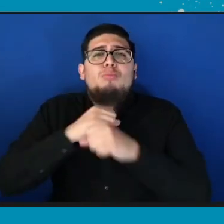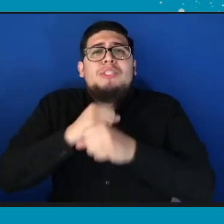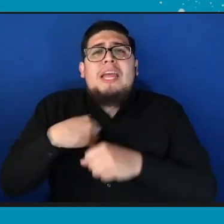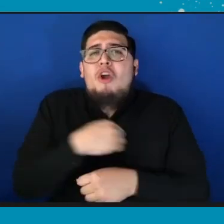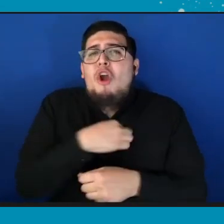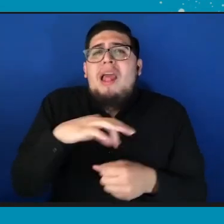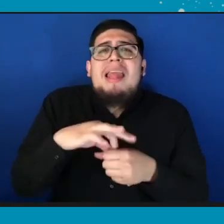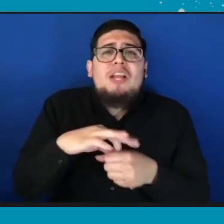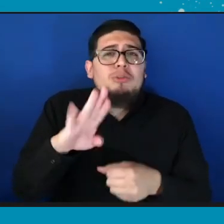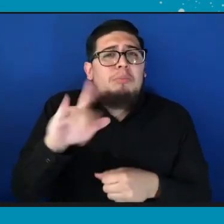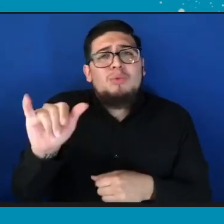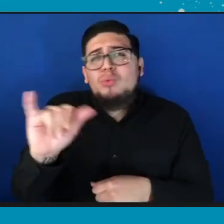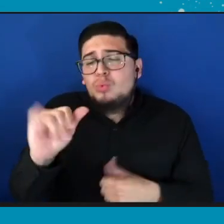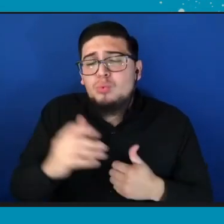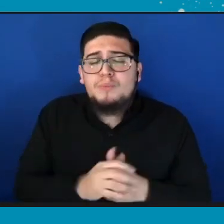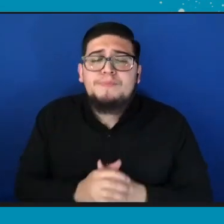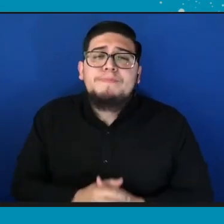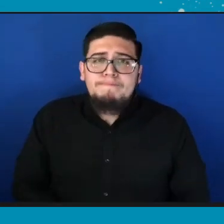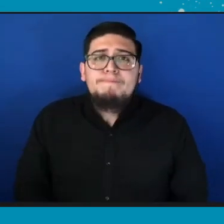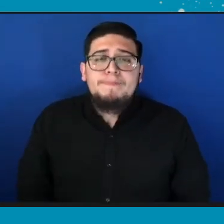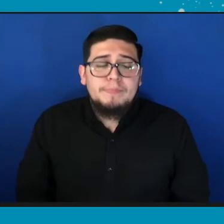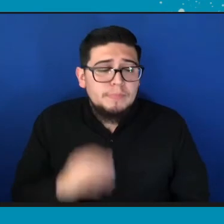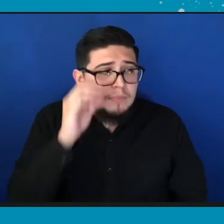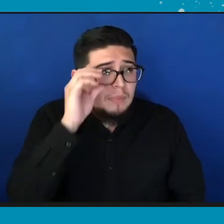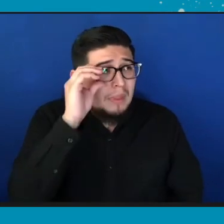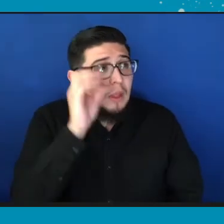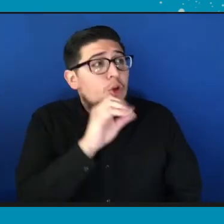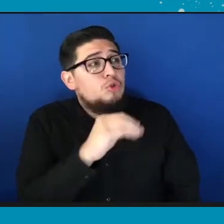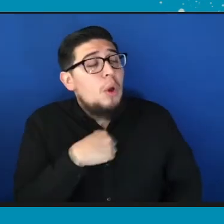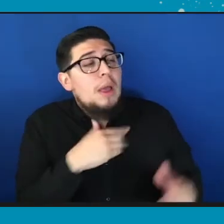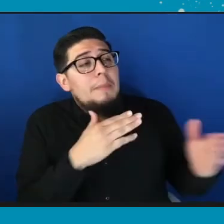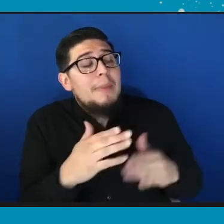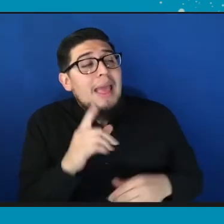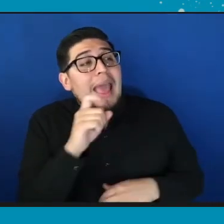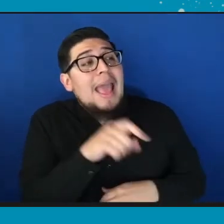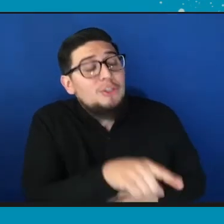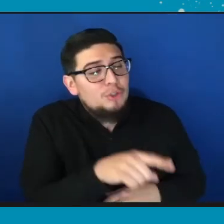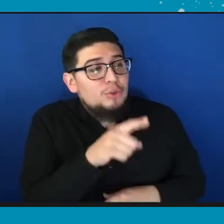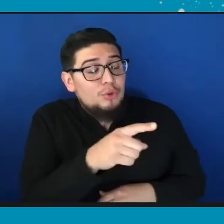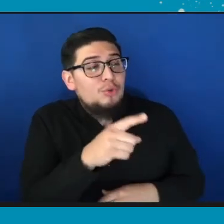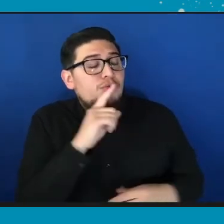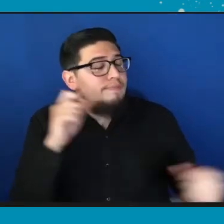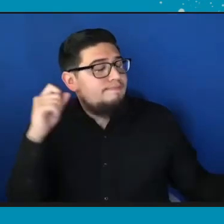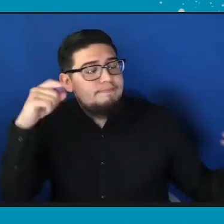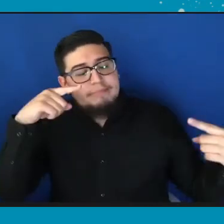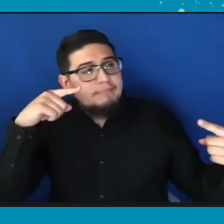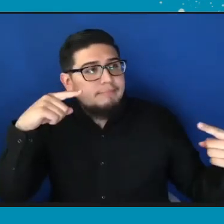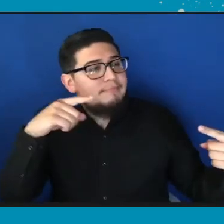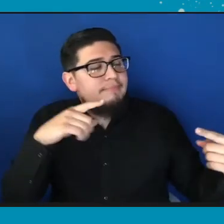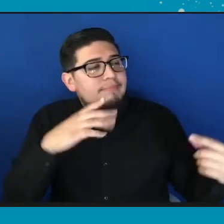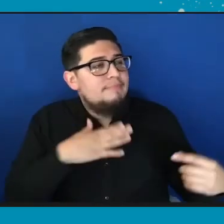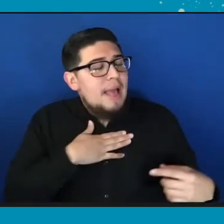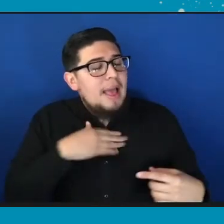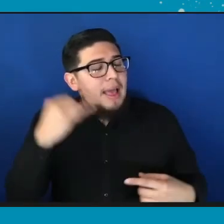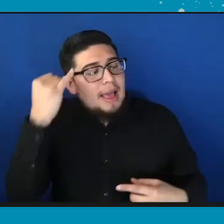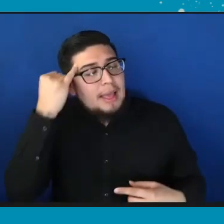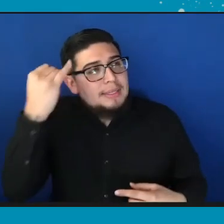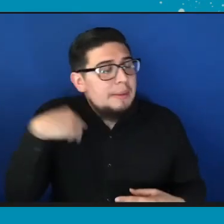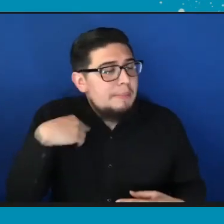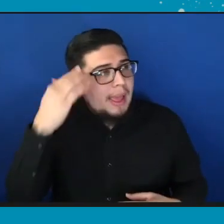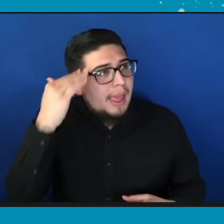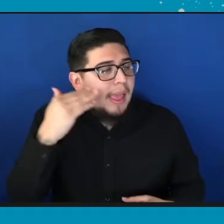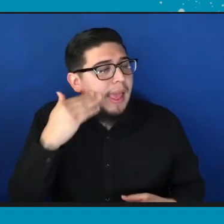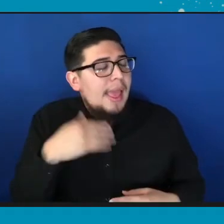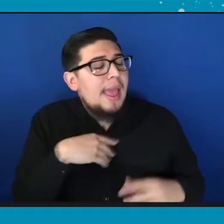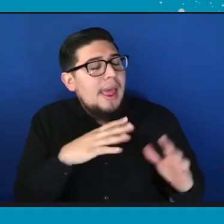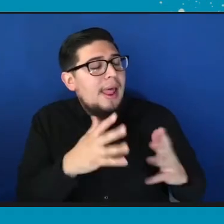So I'm going to ask you bounced my thought right out of my head, so I'm going to bounce it back to you. And